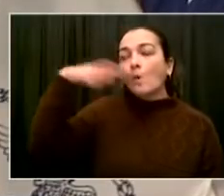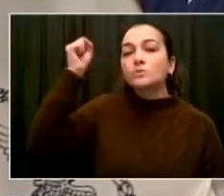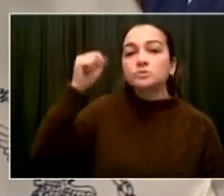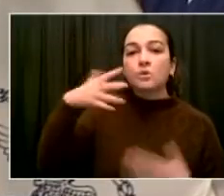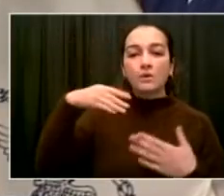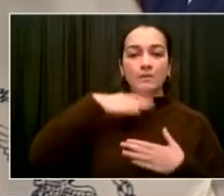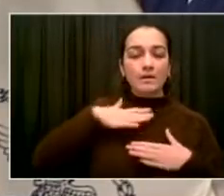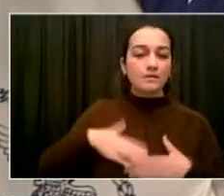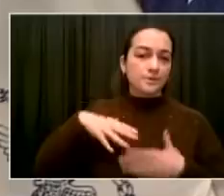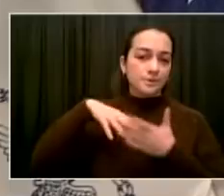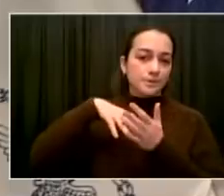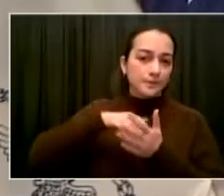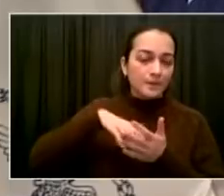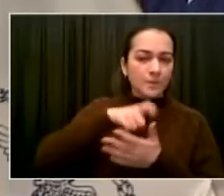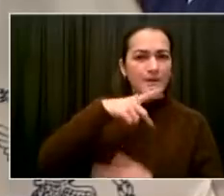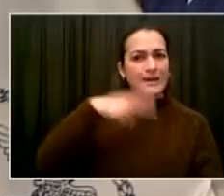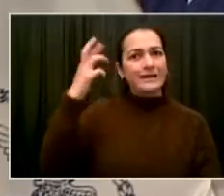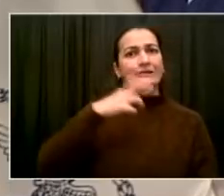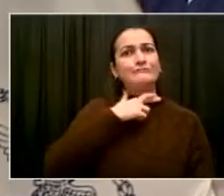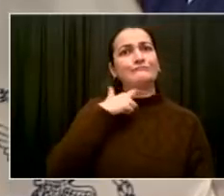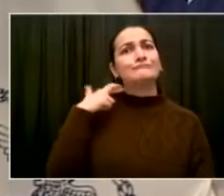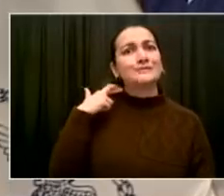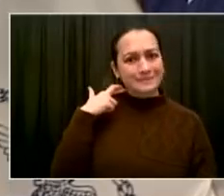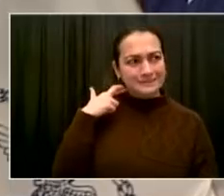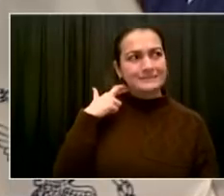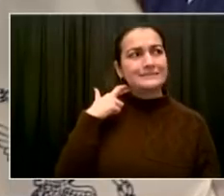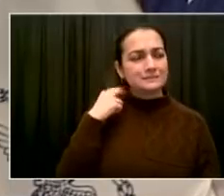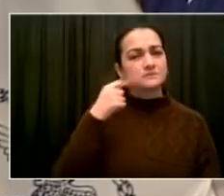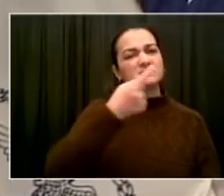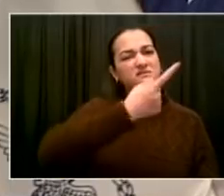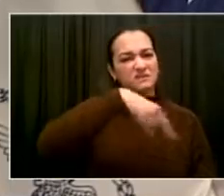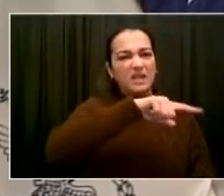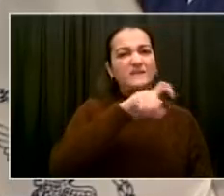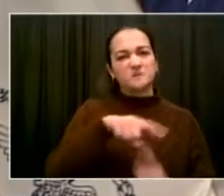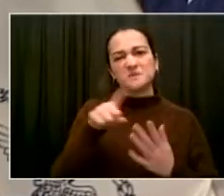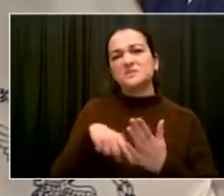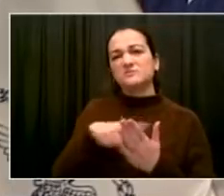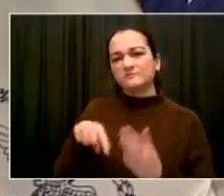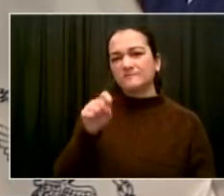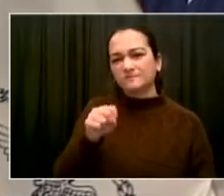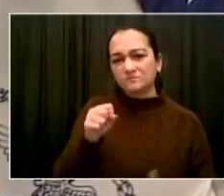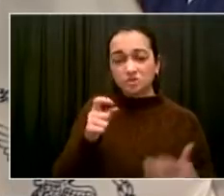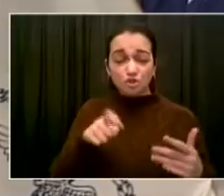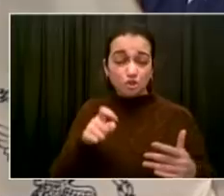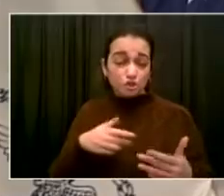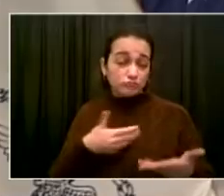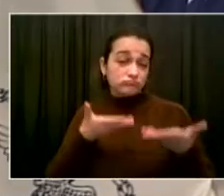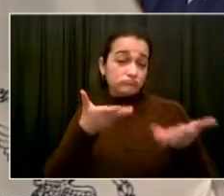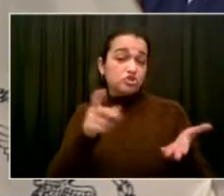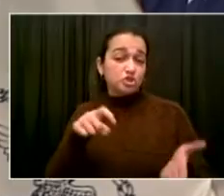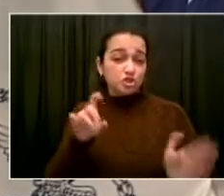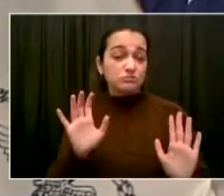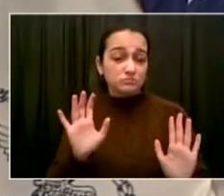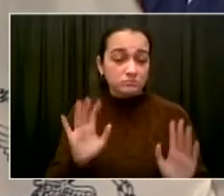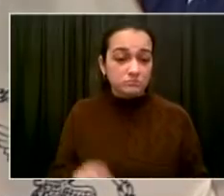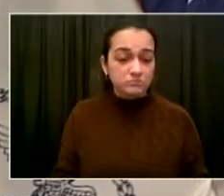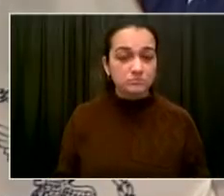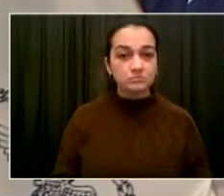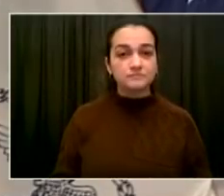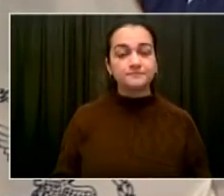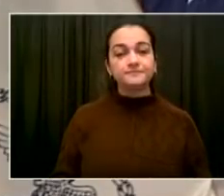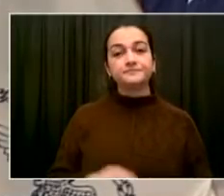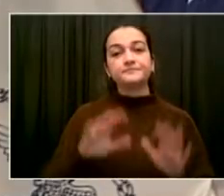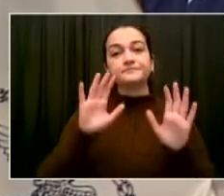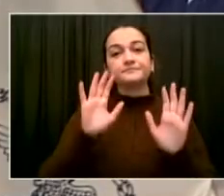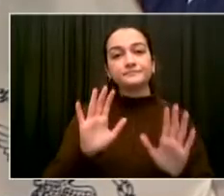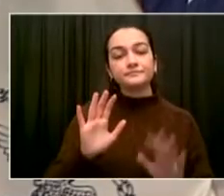about them. That was a very important qualifier there I want to put front and center. To your question about New Year's Eve, so we've been in